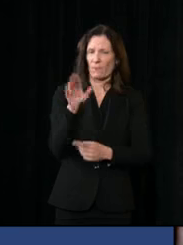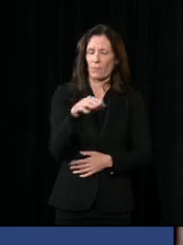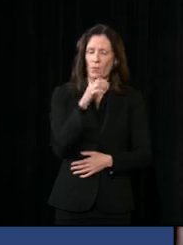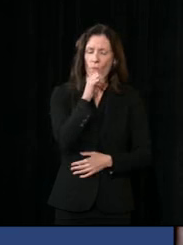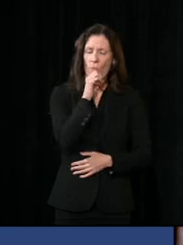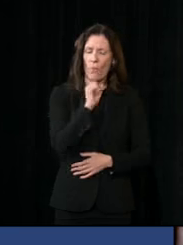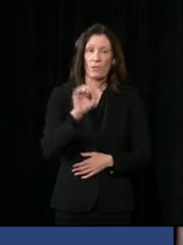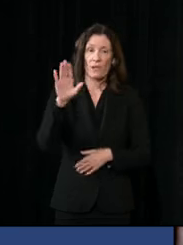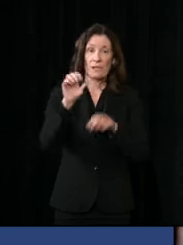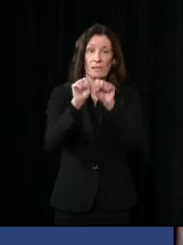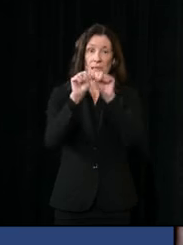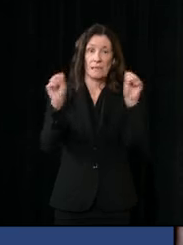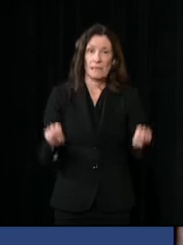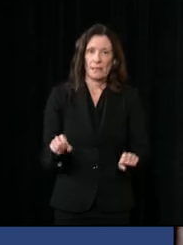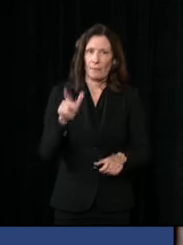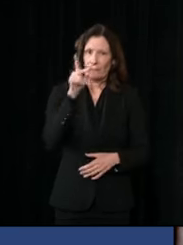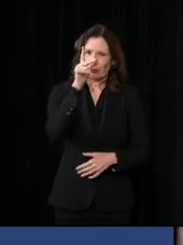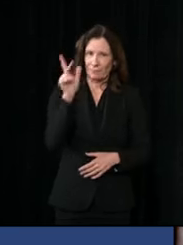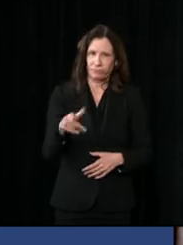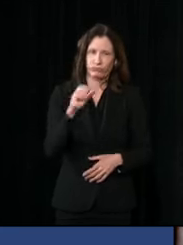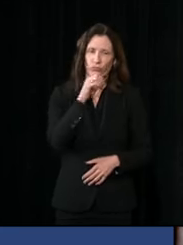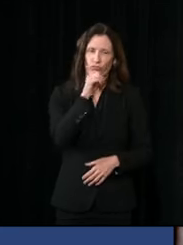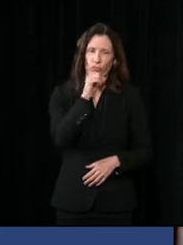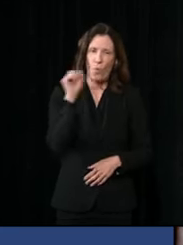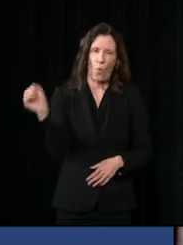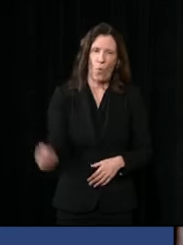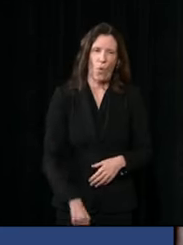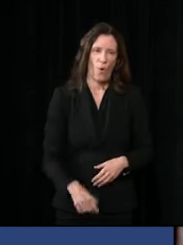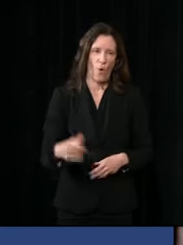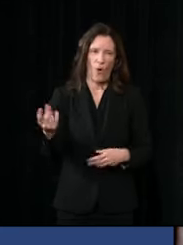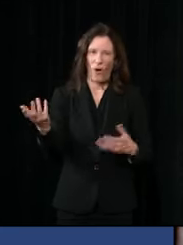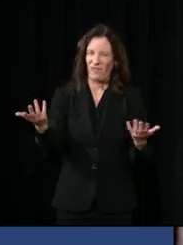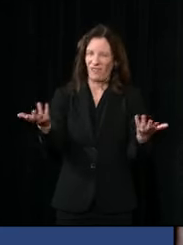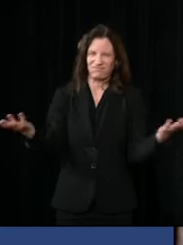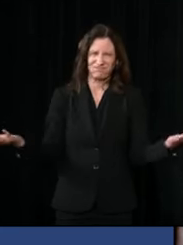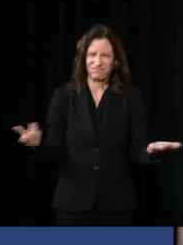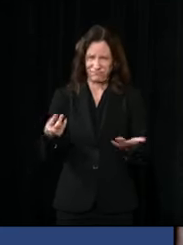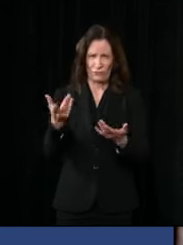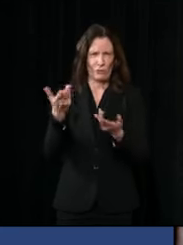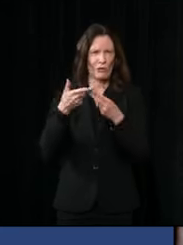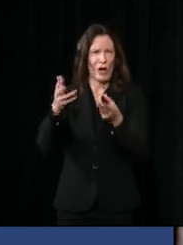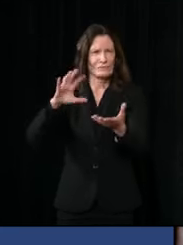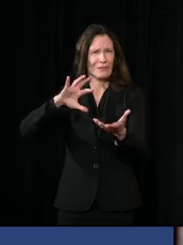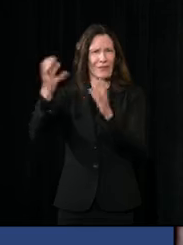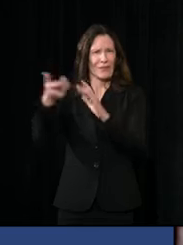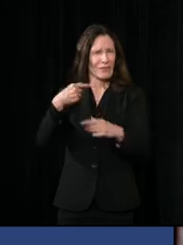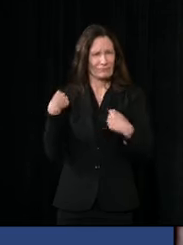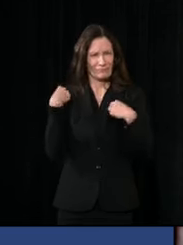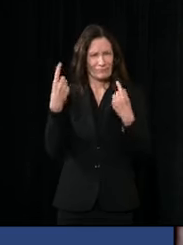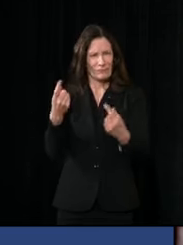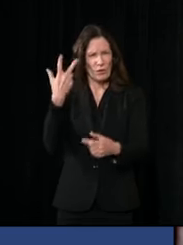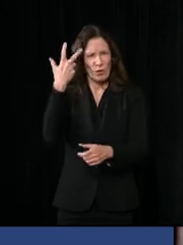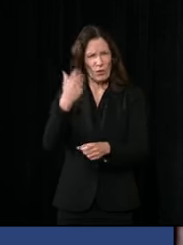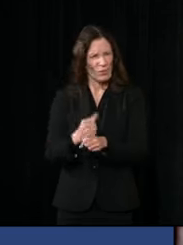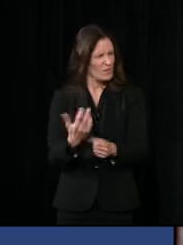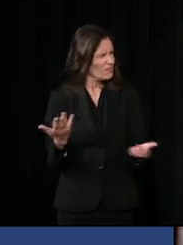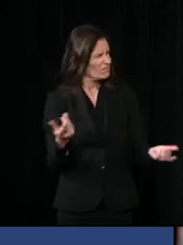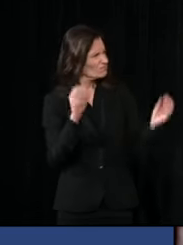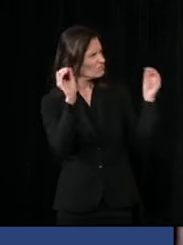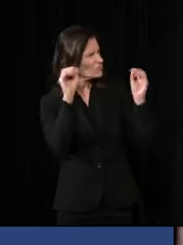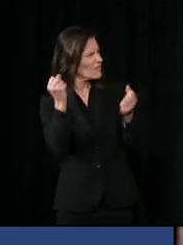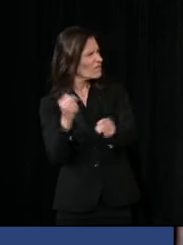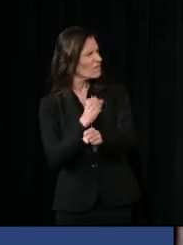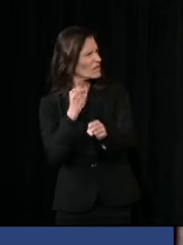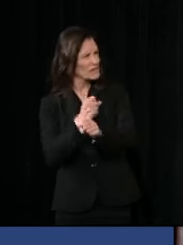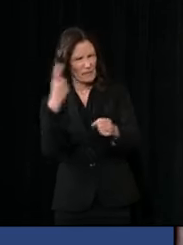system is still not operational 3 years later? Well, first of all, we agreed entirely with the Auditor General and sued the